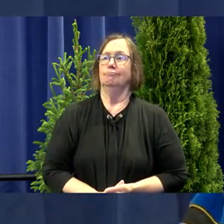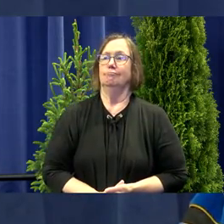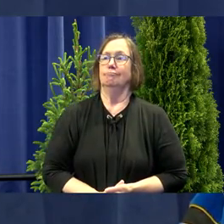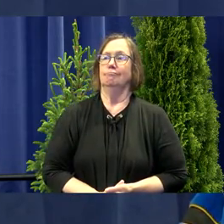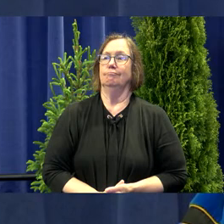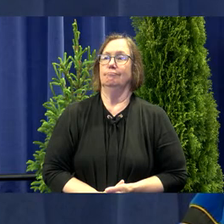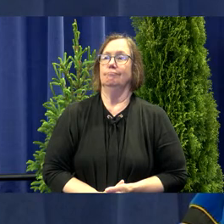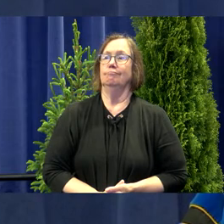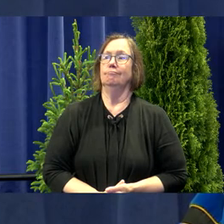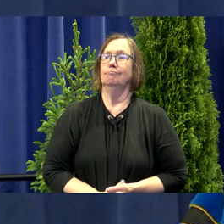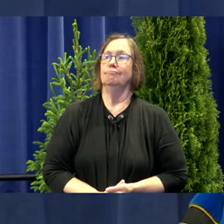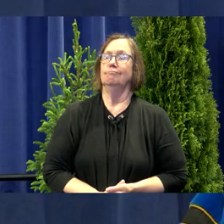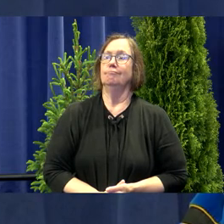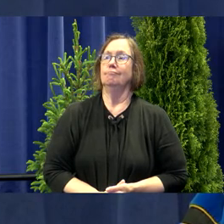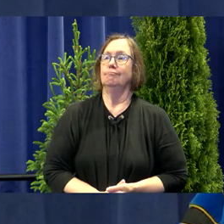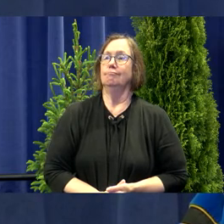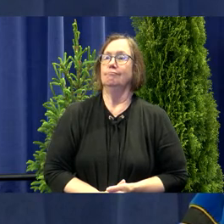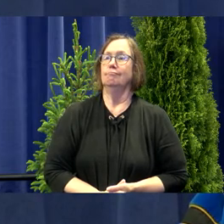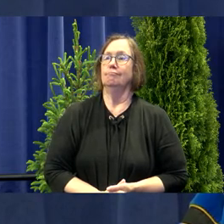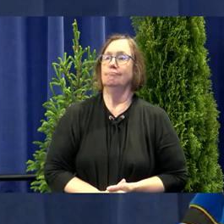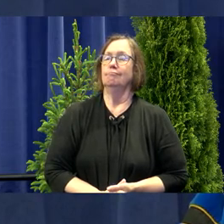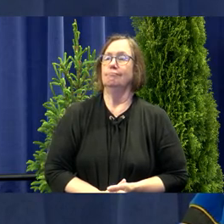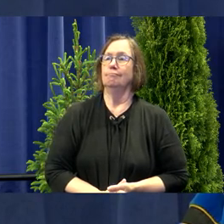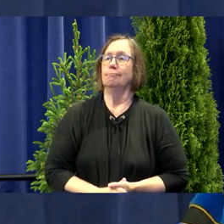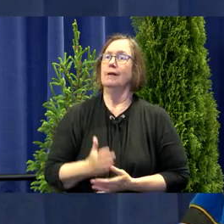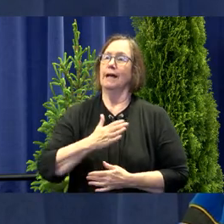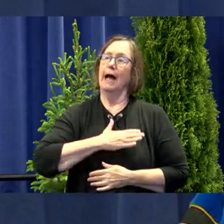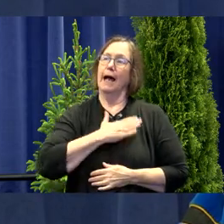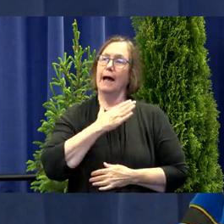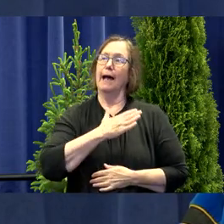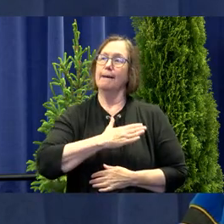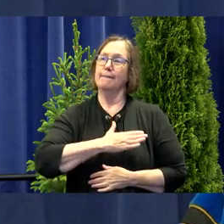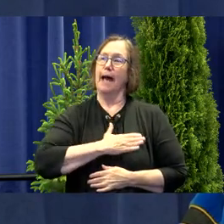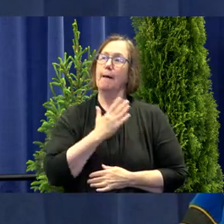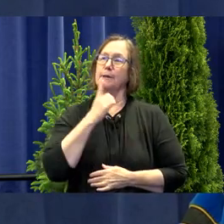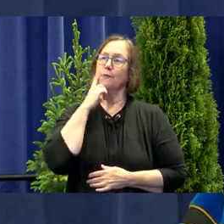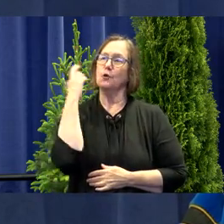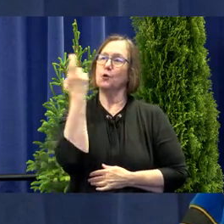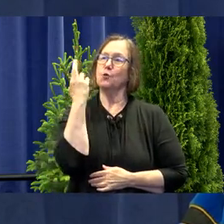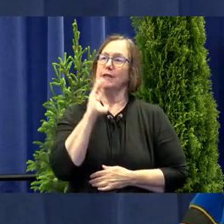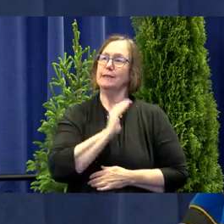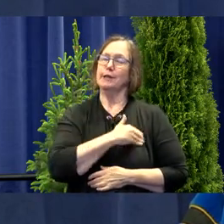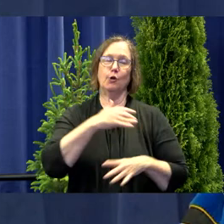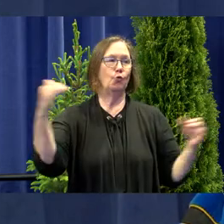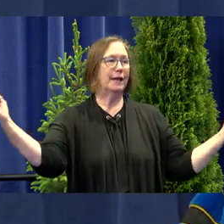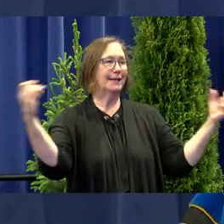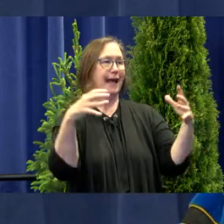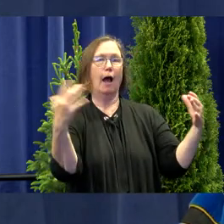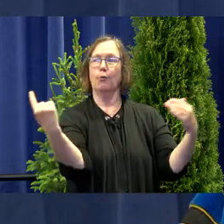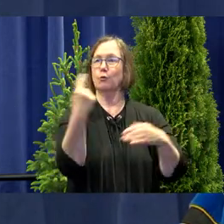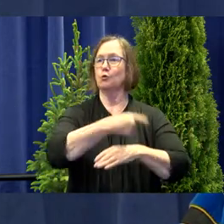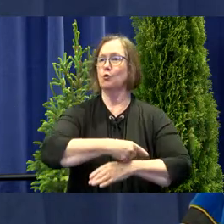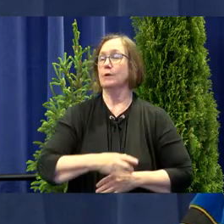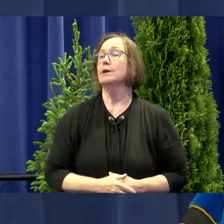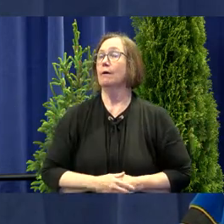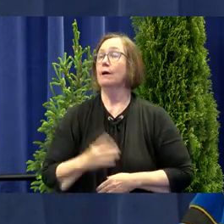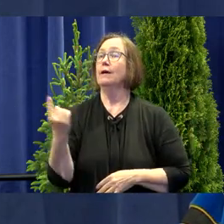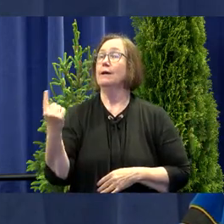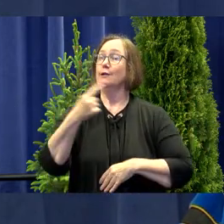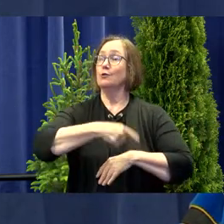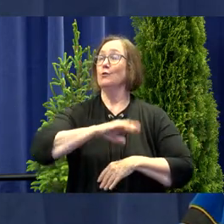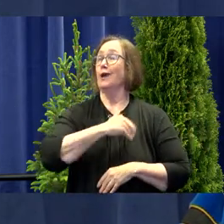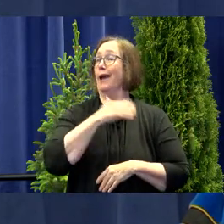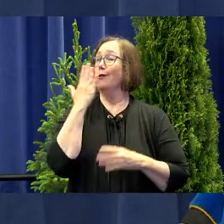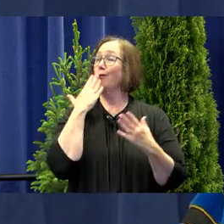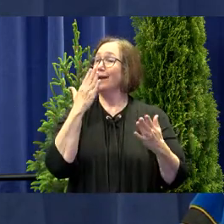sikota tsitsip iktoch kanop, I'm glad for the reason we have gathered here today. Today, we thank our